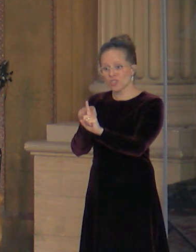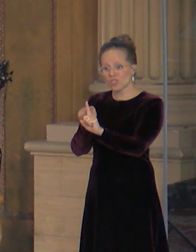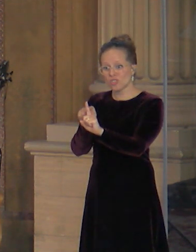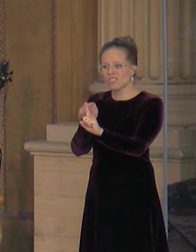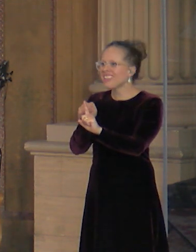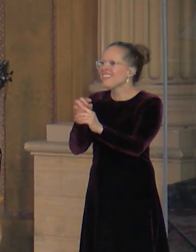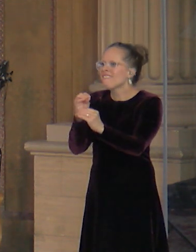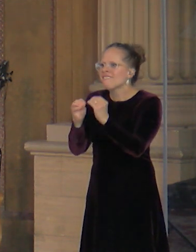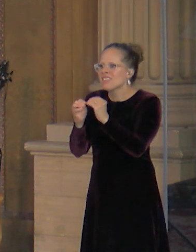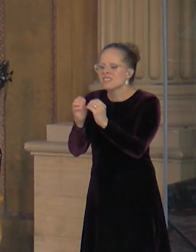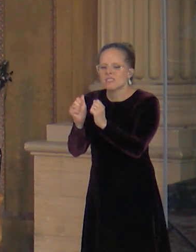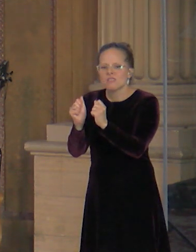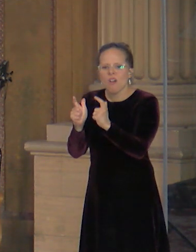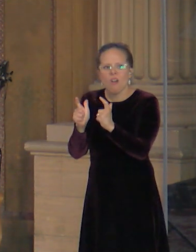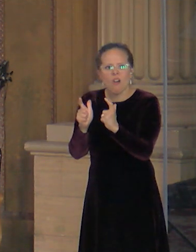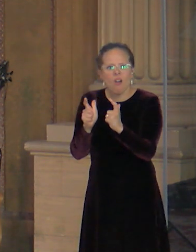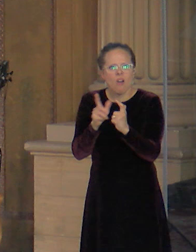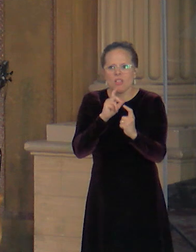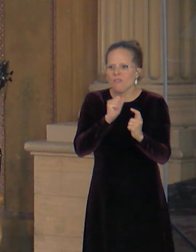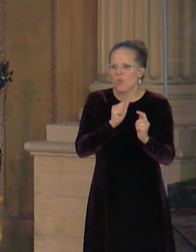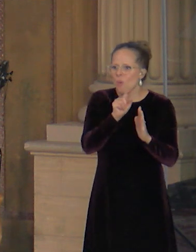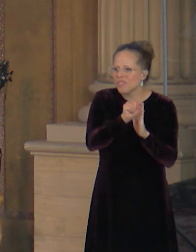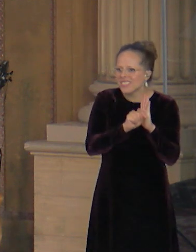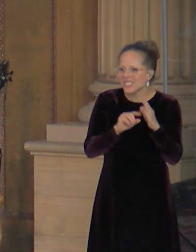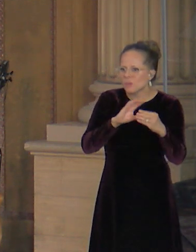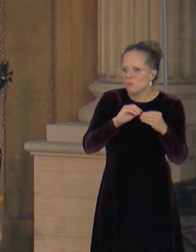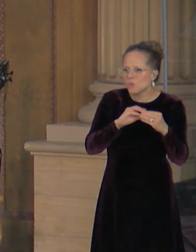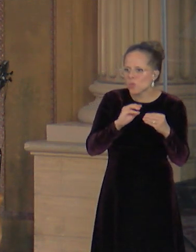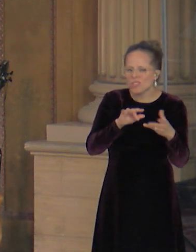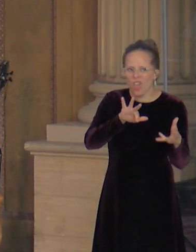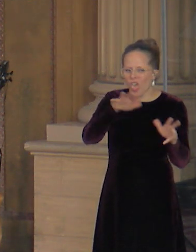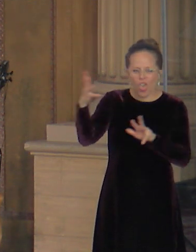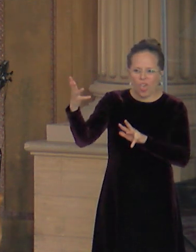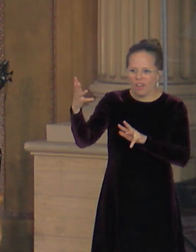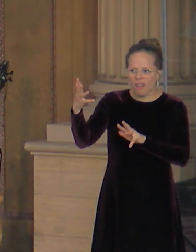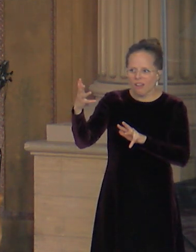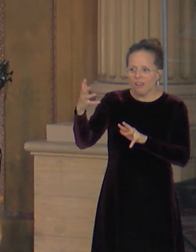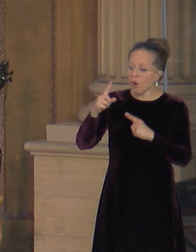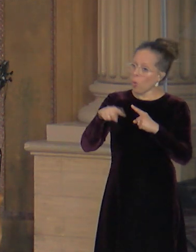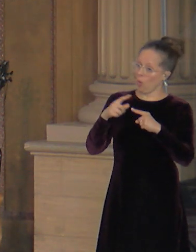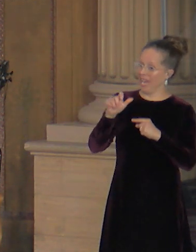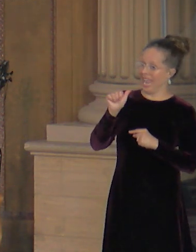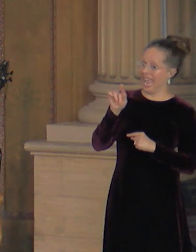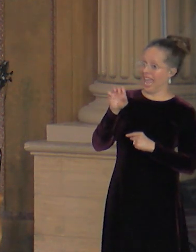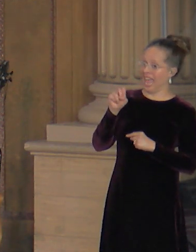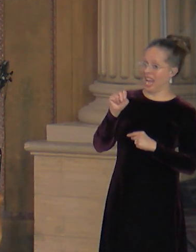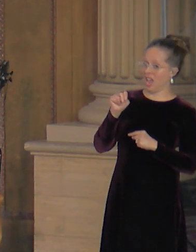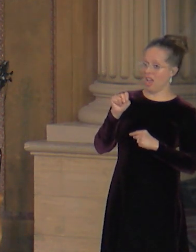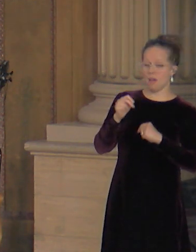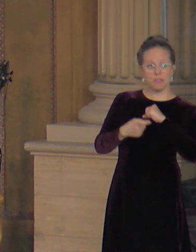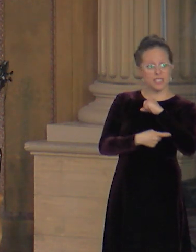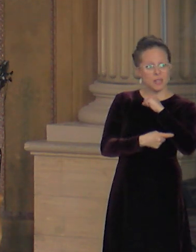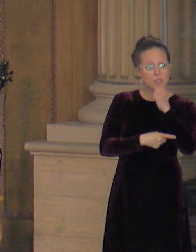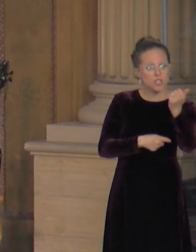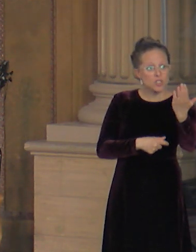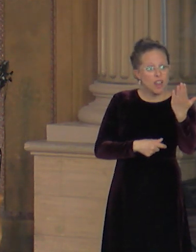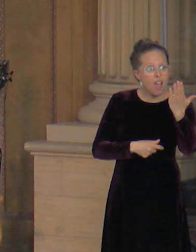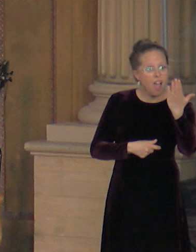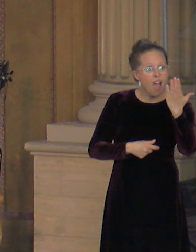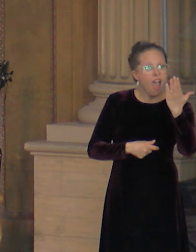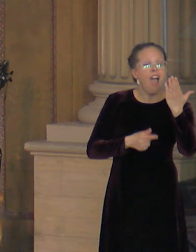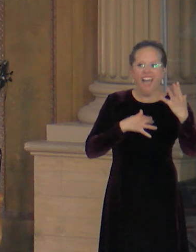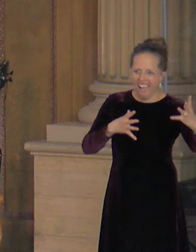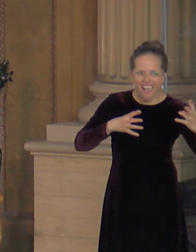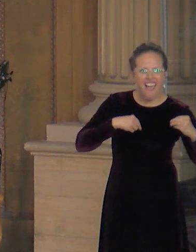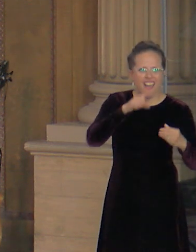all of the Old Testament stories that went bad way back in the garden the tempter came up to Adam and tempted him to believe a lie and sin and Adam believed